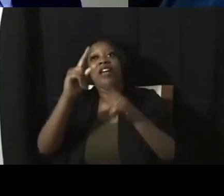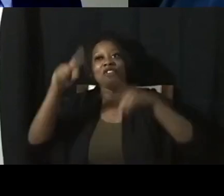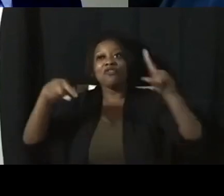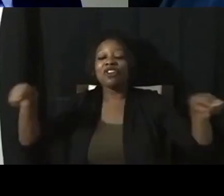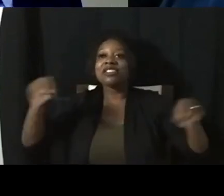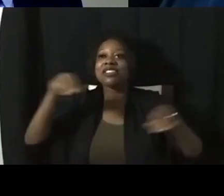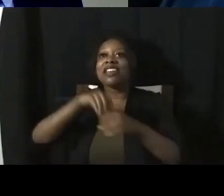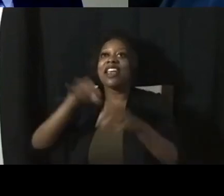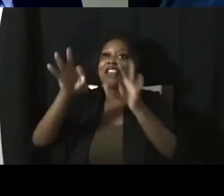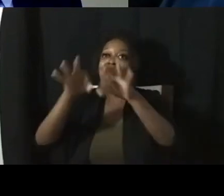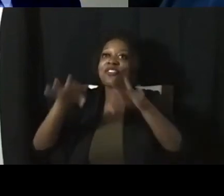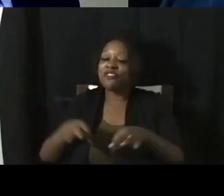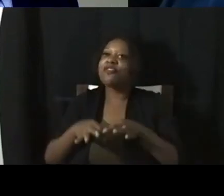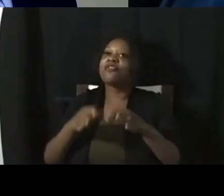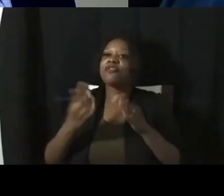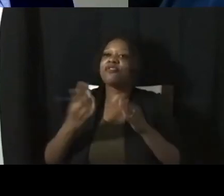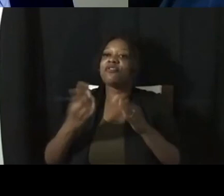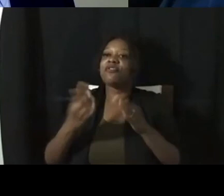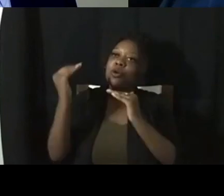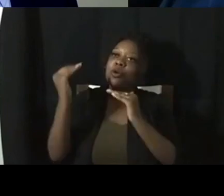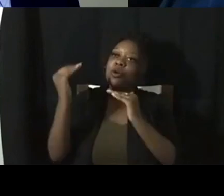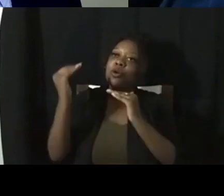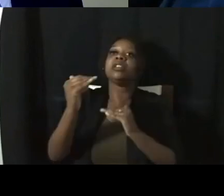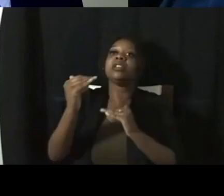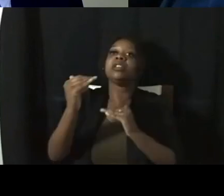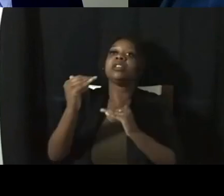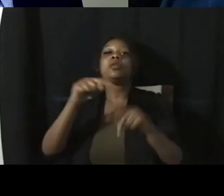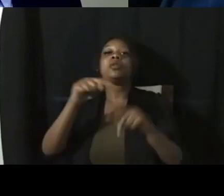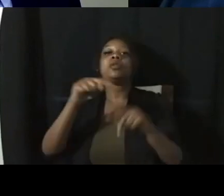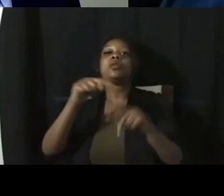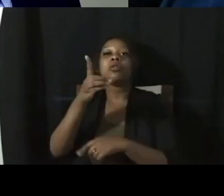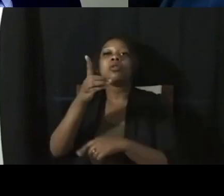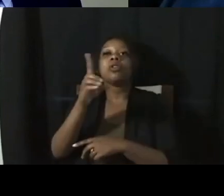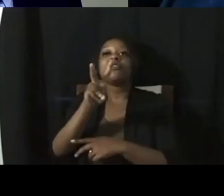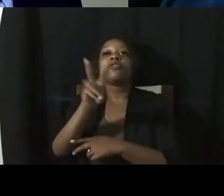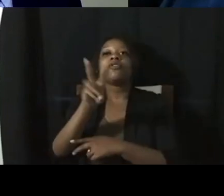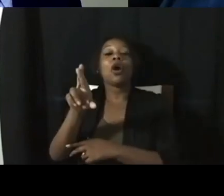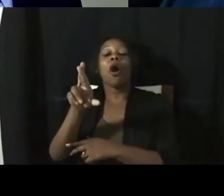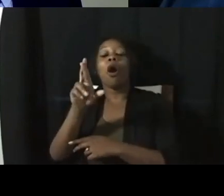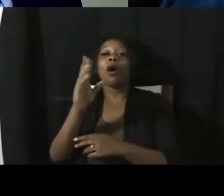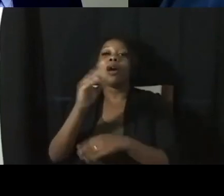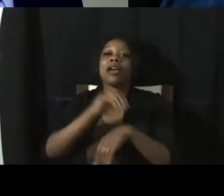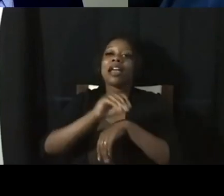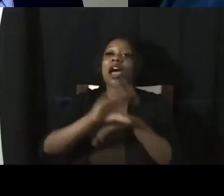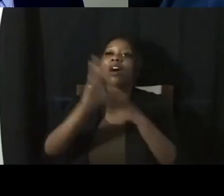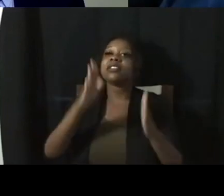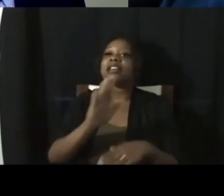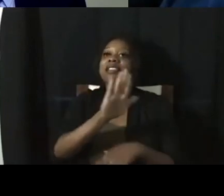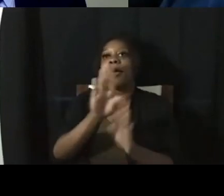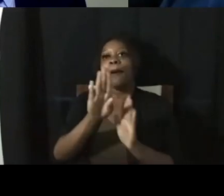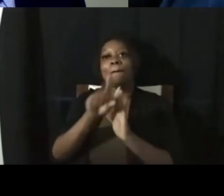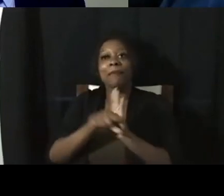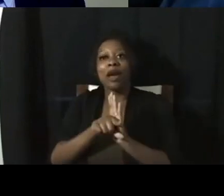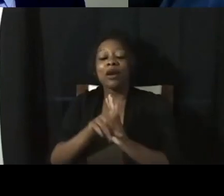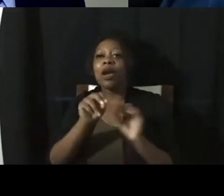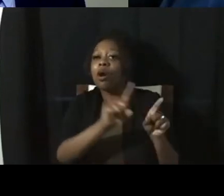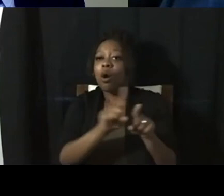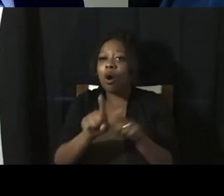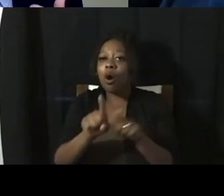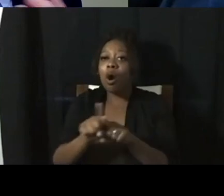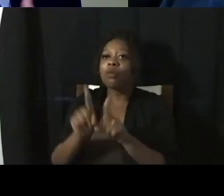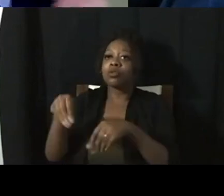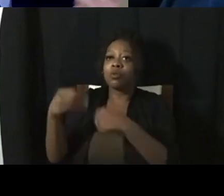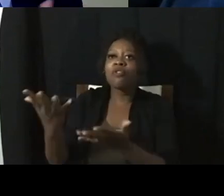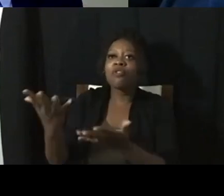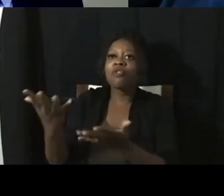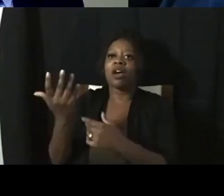counselors with minority backgrounds. And then in addition to that, we're supporting one tribal college to provide training to VR counselors